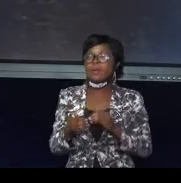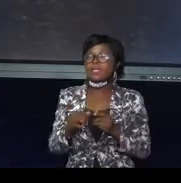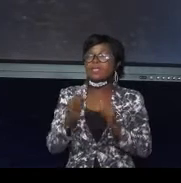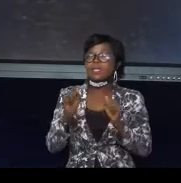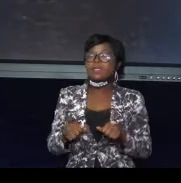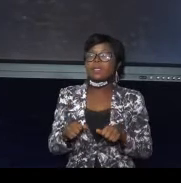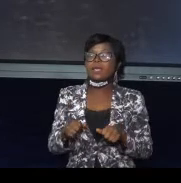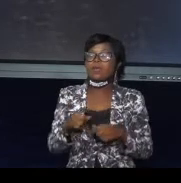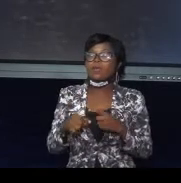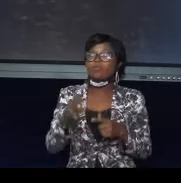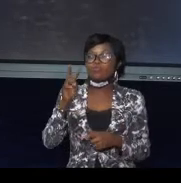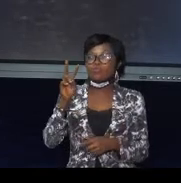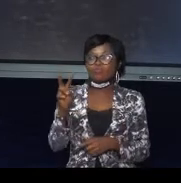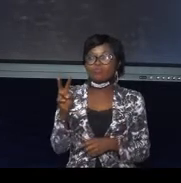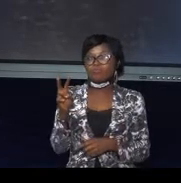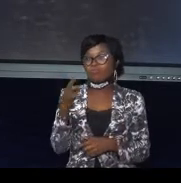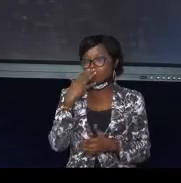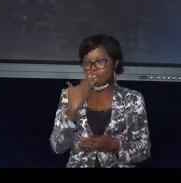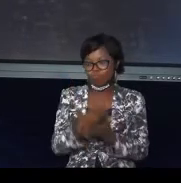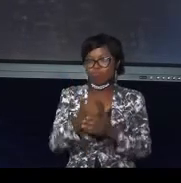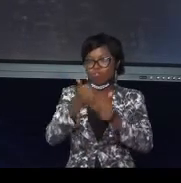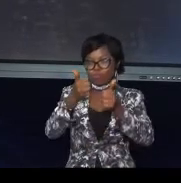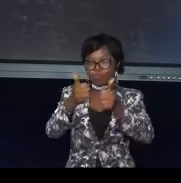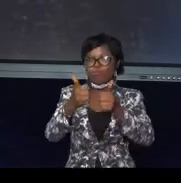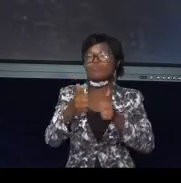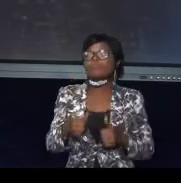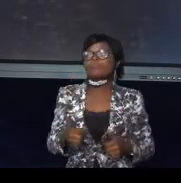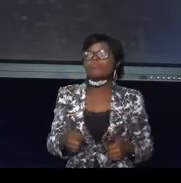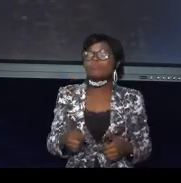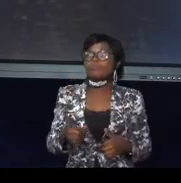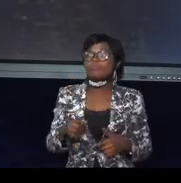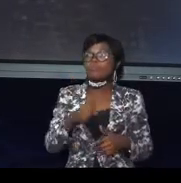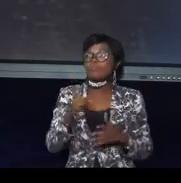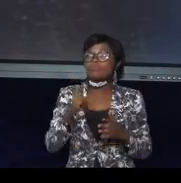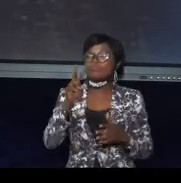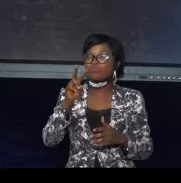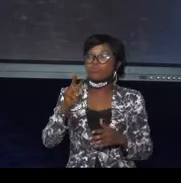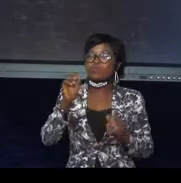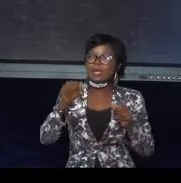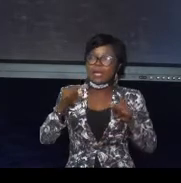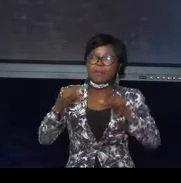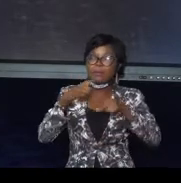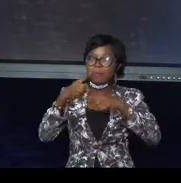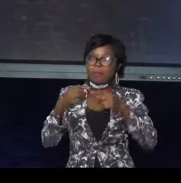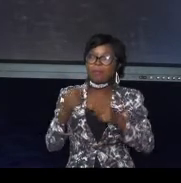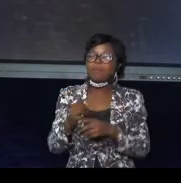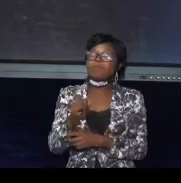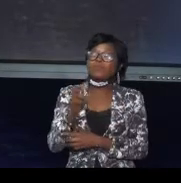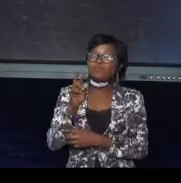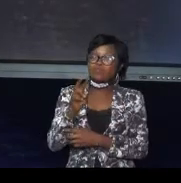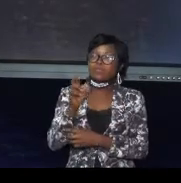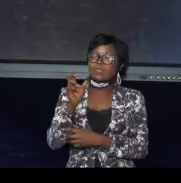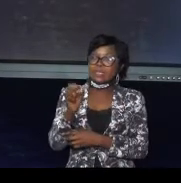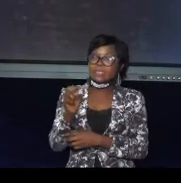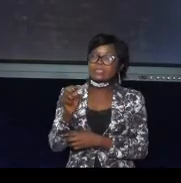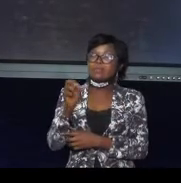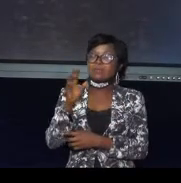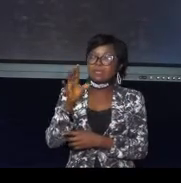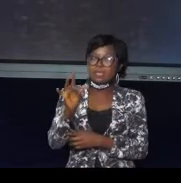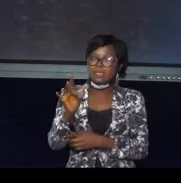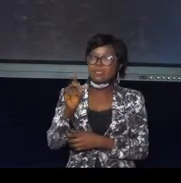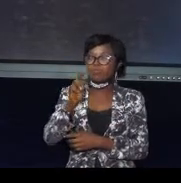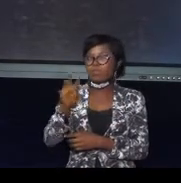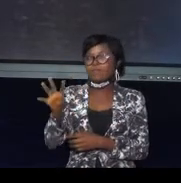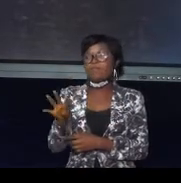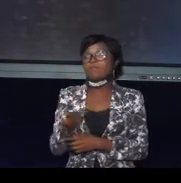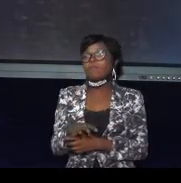that number that can go in all of them? 2. Good job, you. So 2 can go because this ends with 8, this ends with 4, and this ends with 0. Okay,